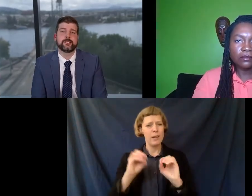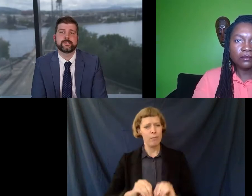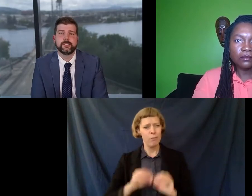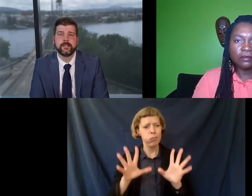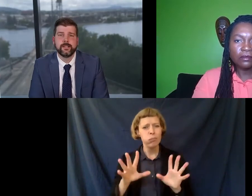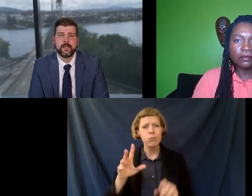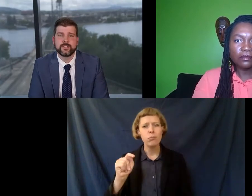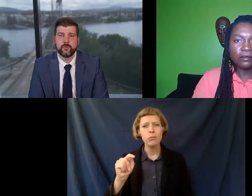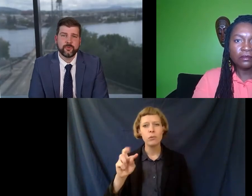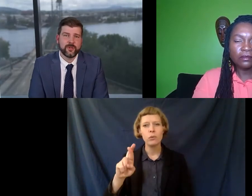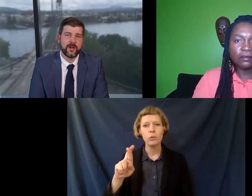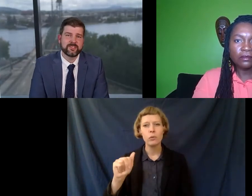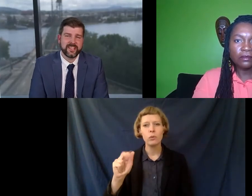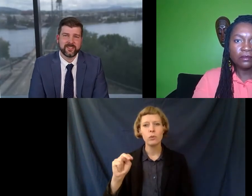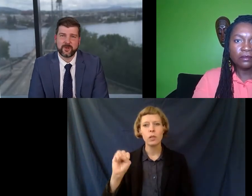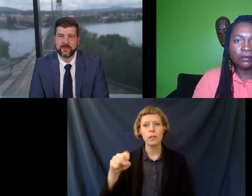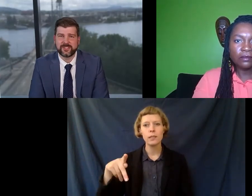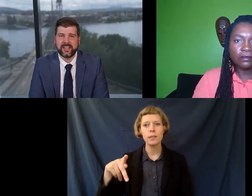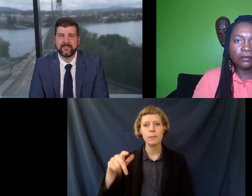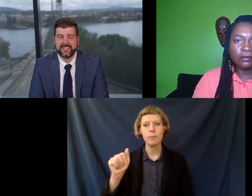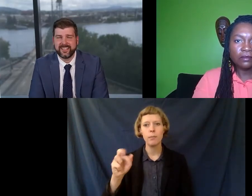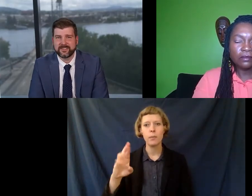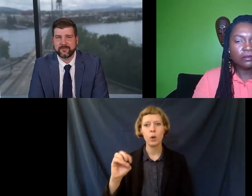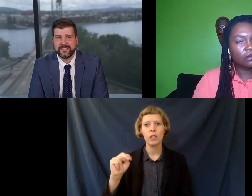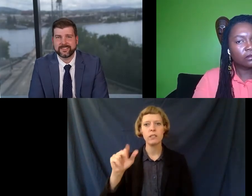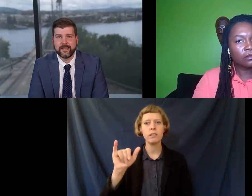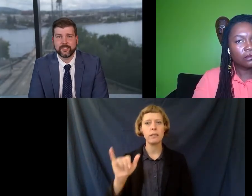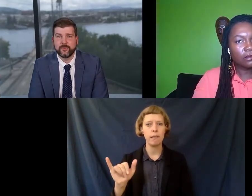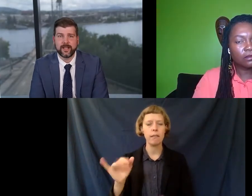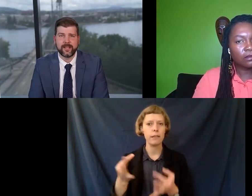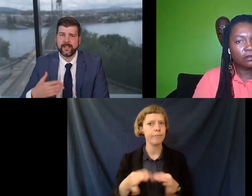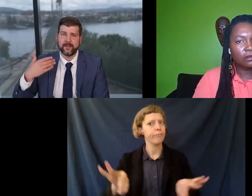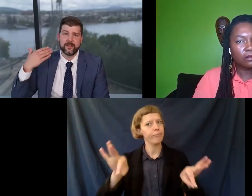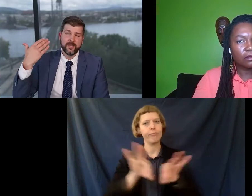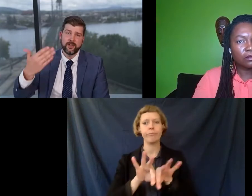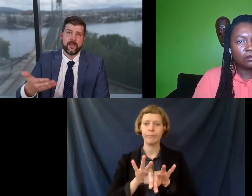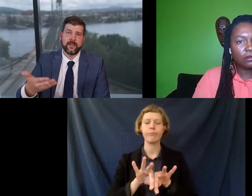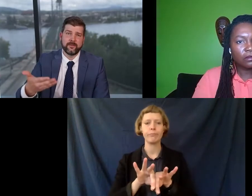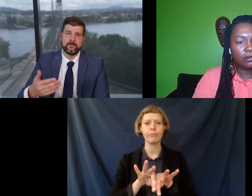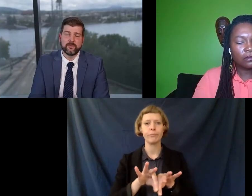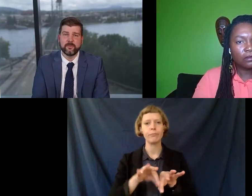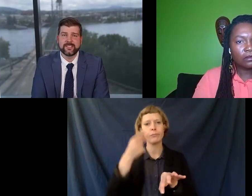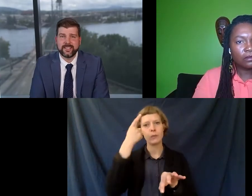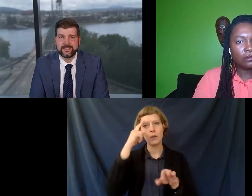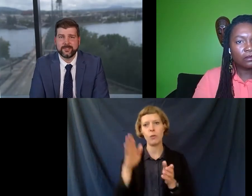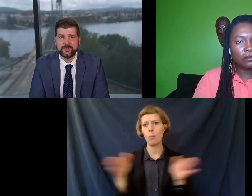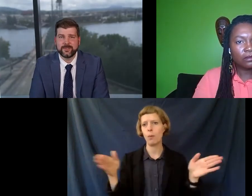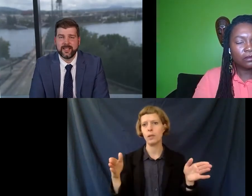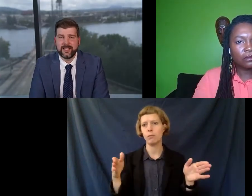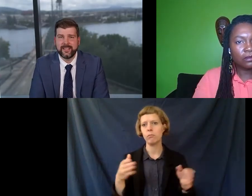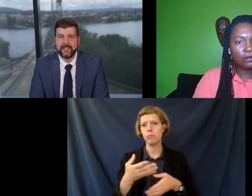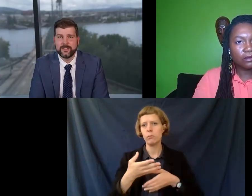public trust. I'm staying the course. I've got lots of things going on, and I'd be remiss not to,